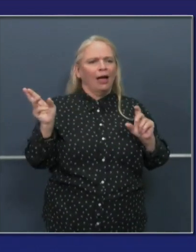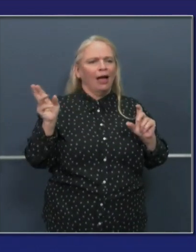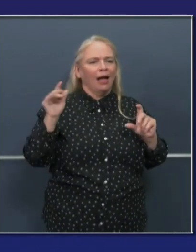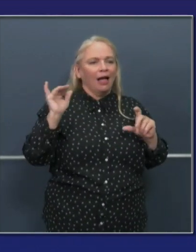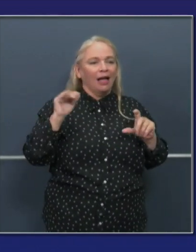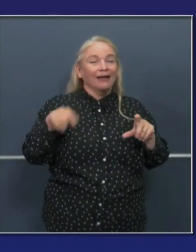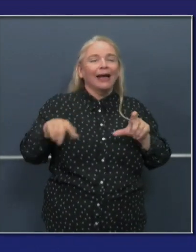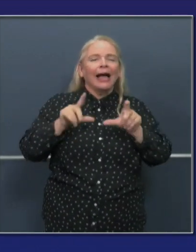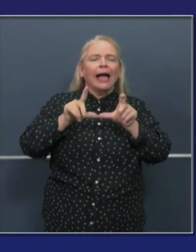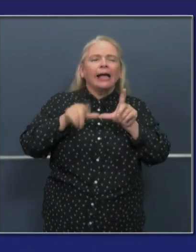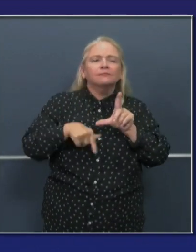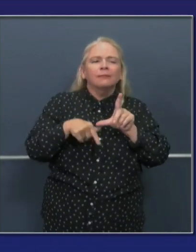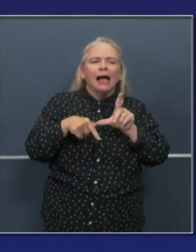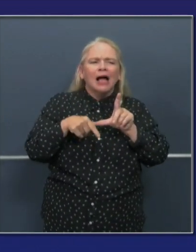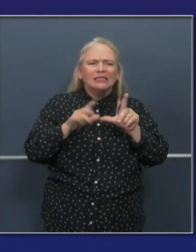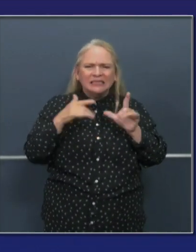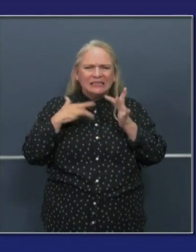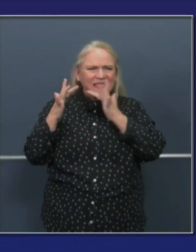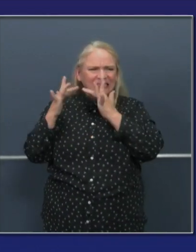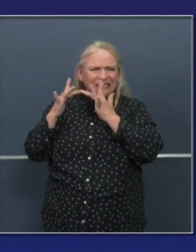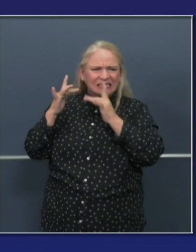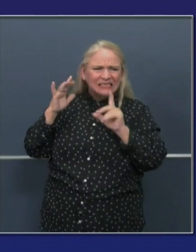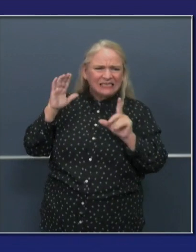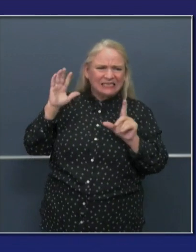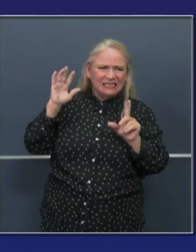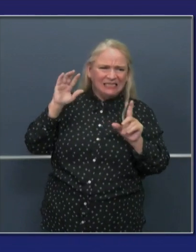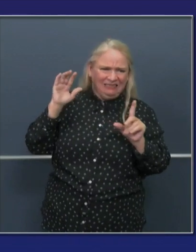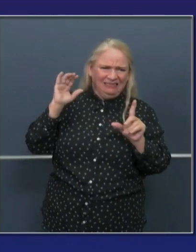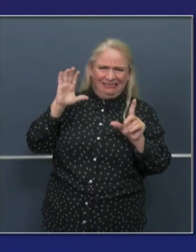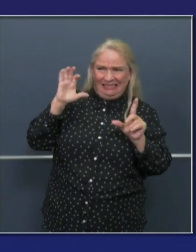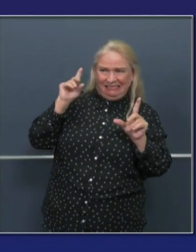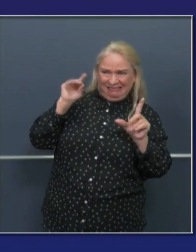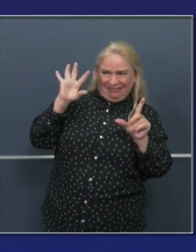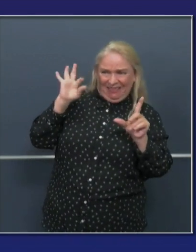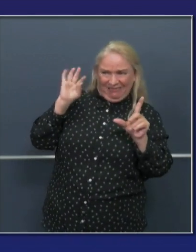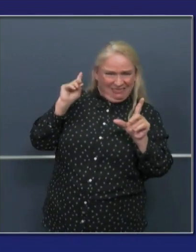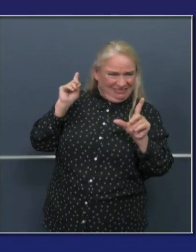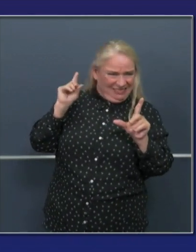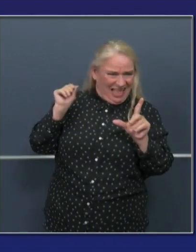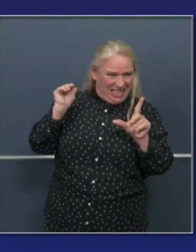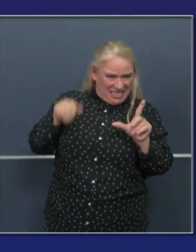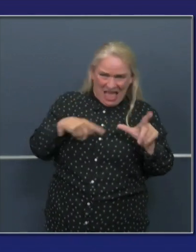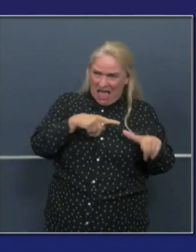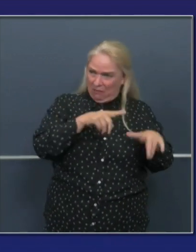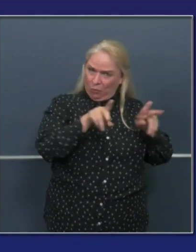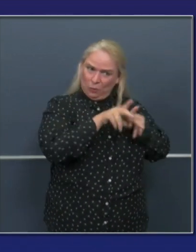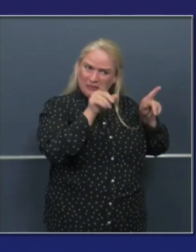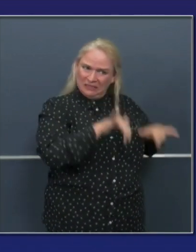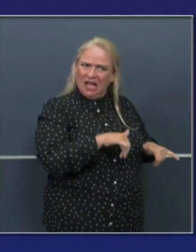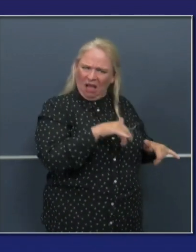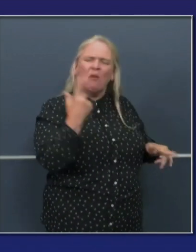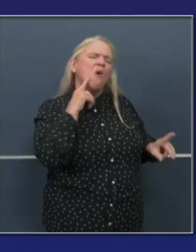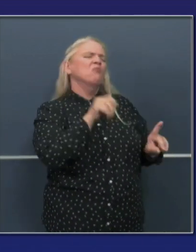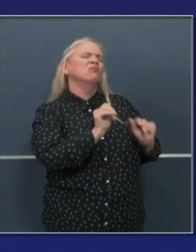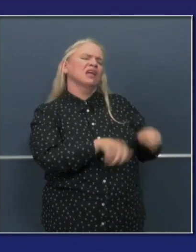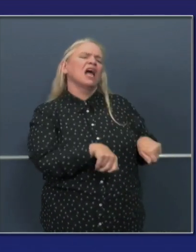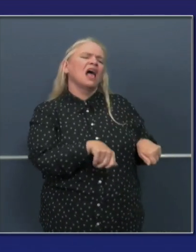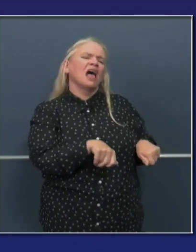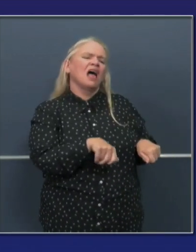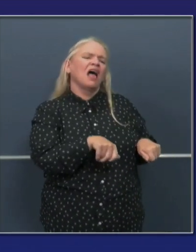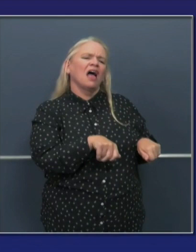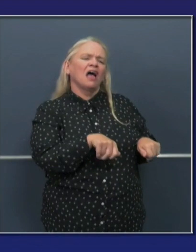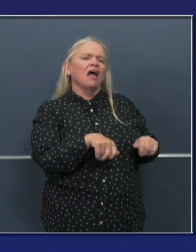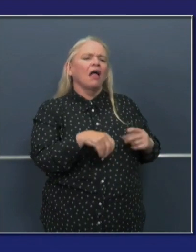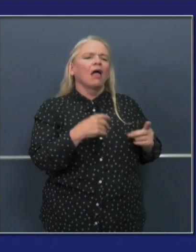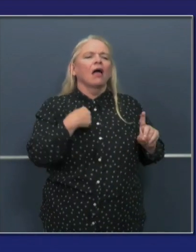CDC, to be able to utilize a lot of those masks. So we were fortunate to have 21 million N95